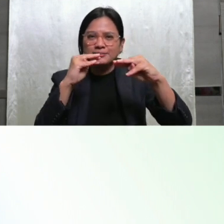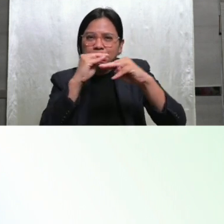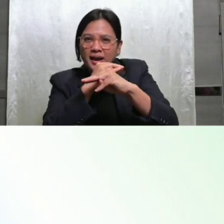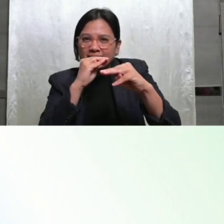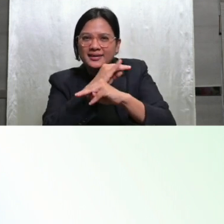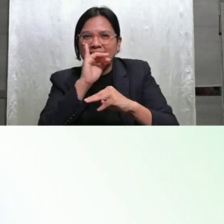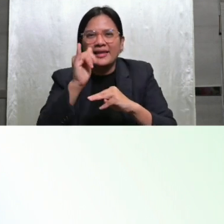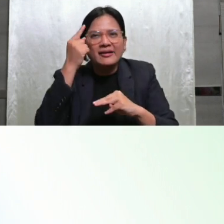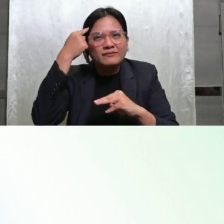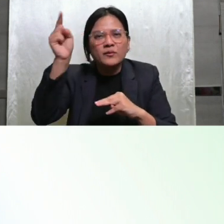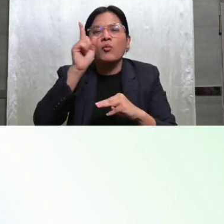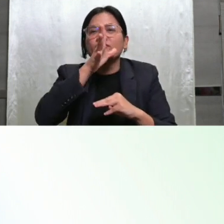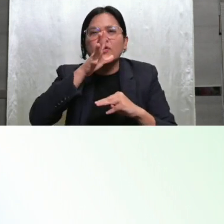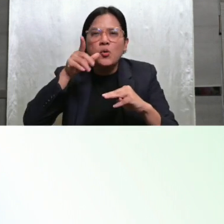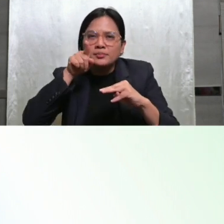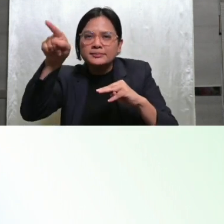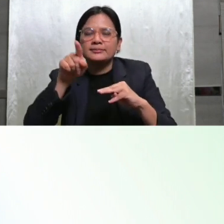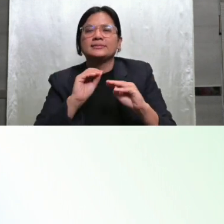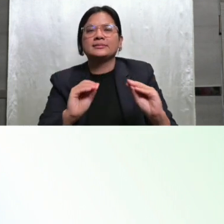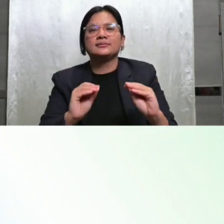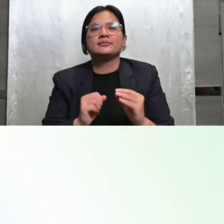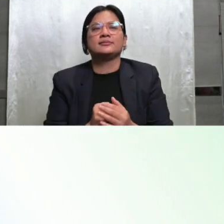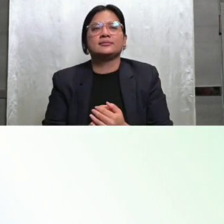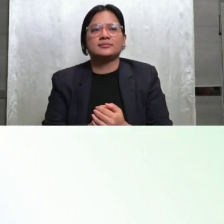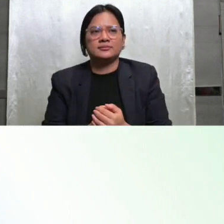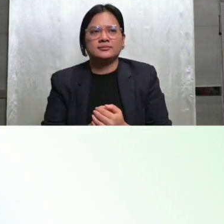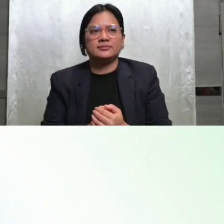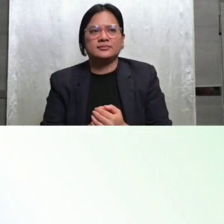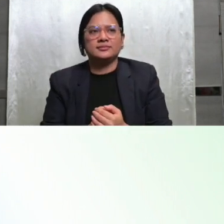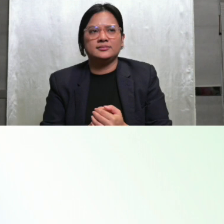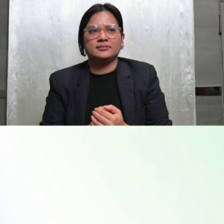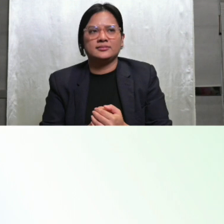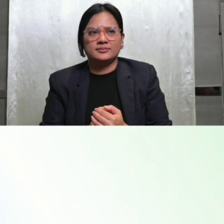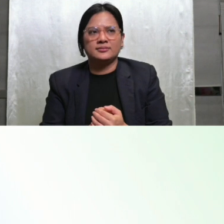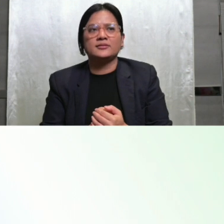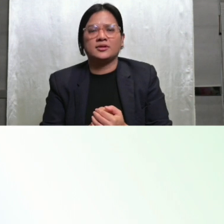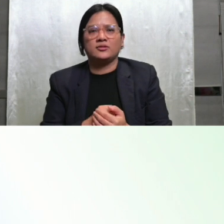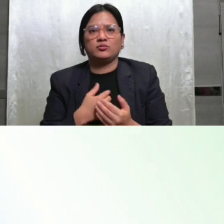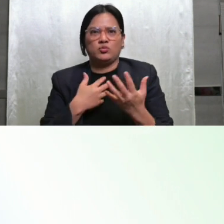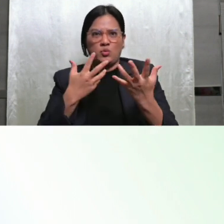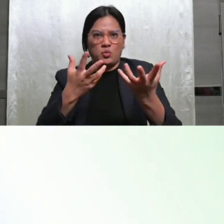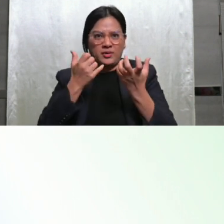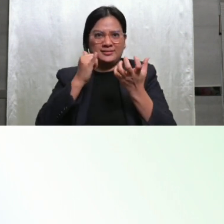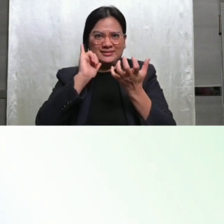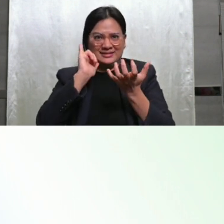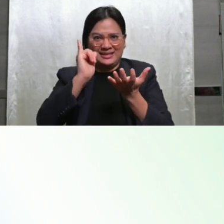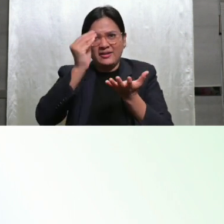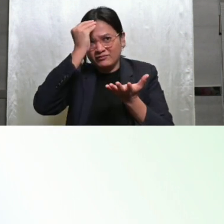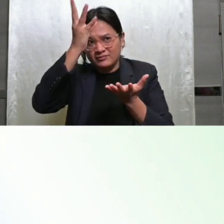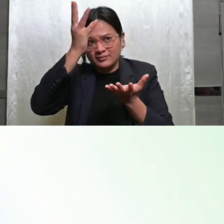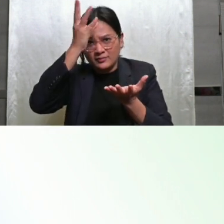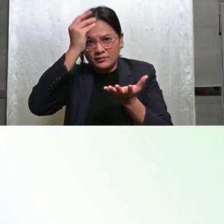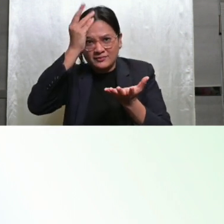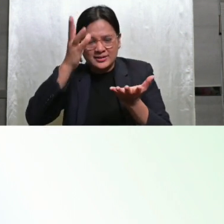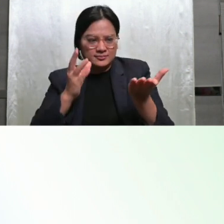personalized. And we capture the content structure level data, general level data, we collect user performance data,